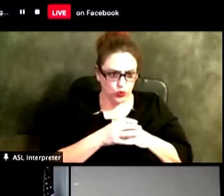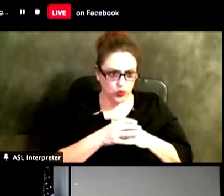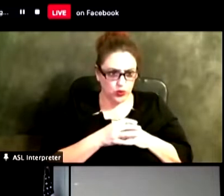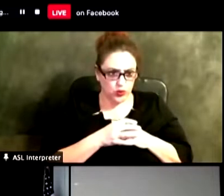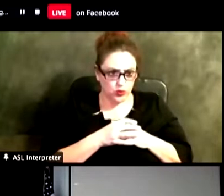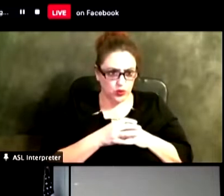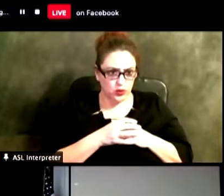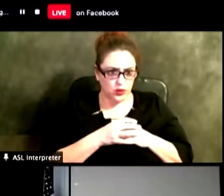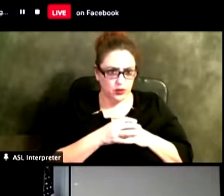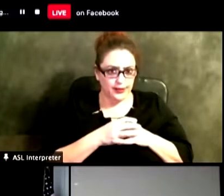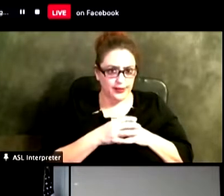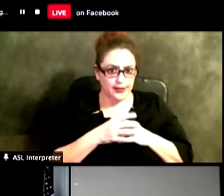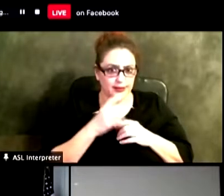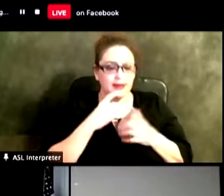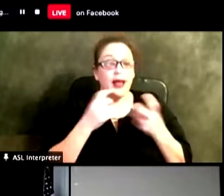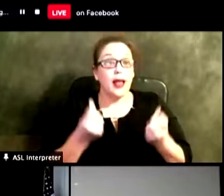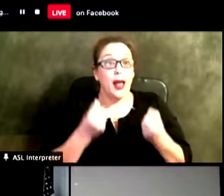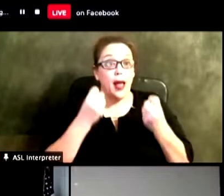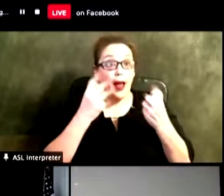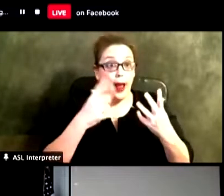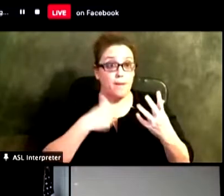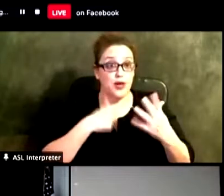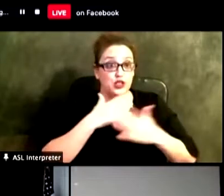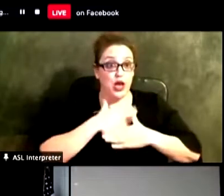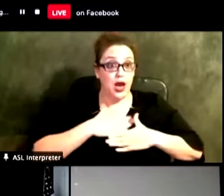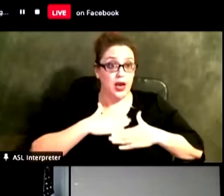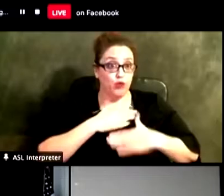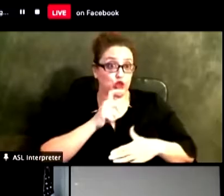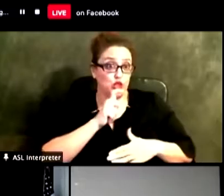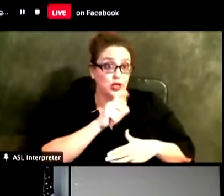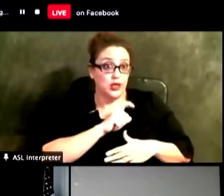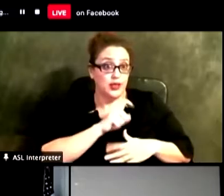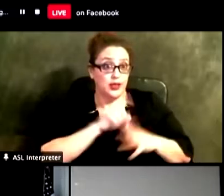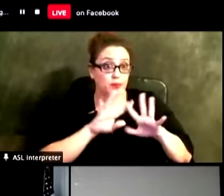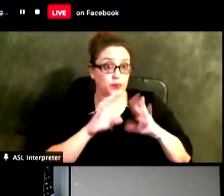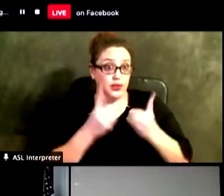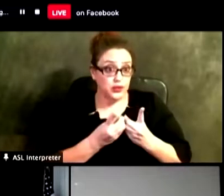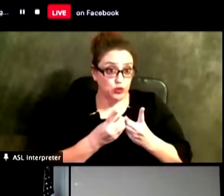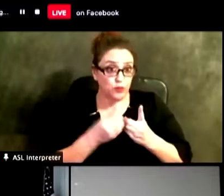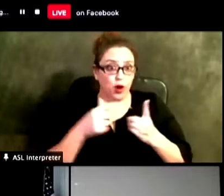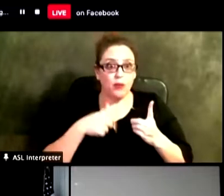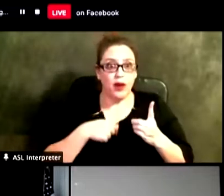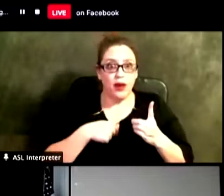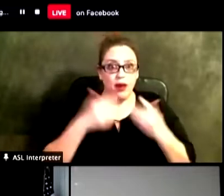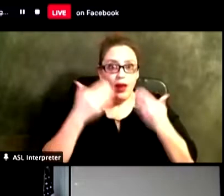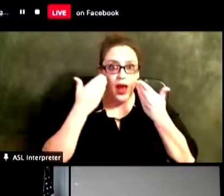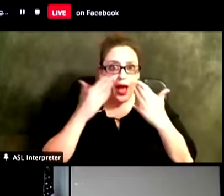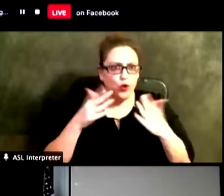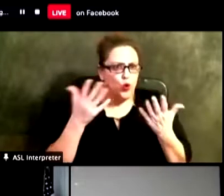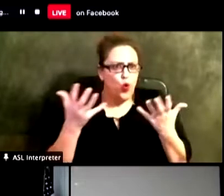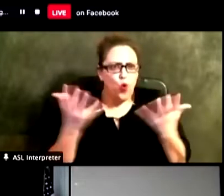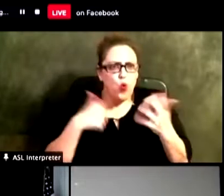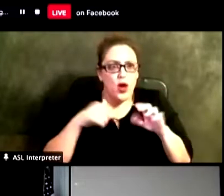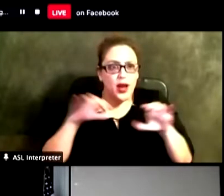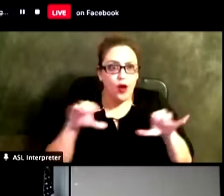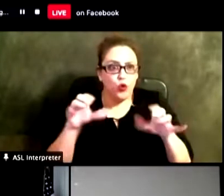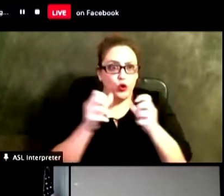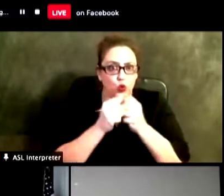say how much I appreciate the police department. I don't know what I would do without